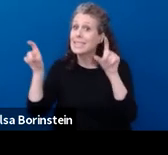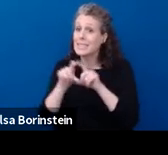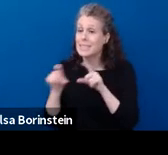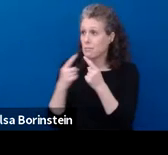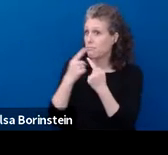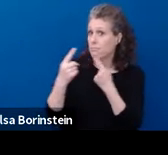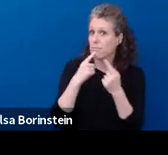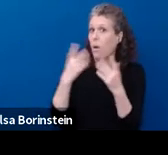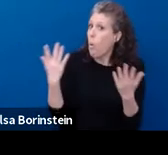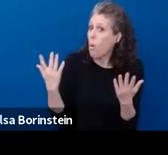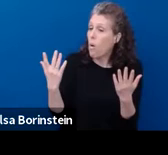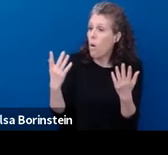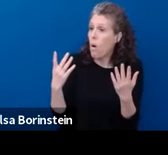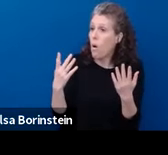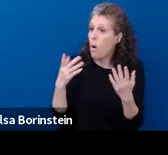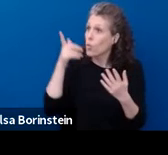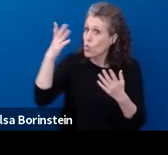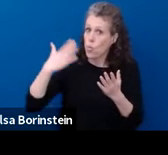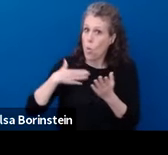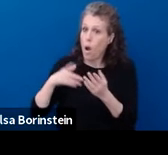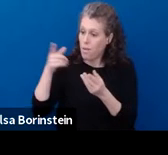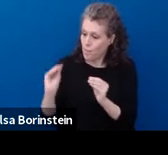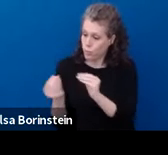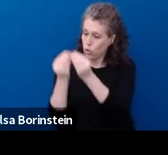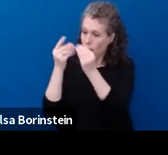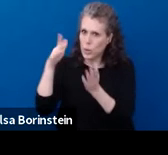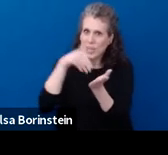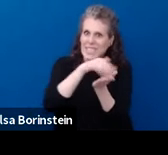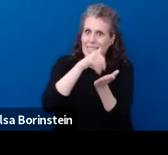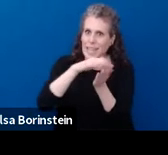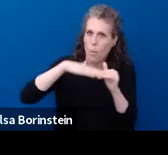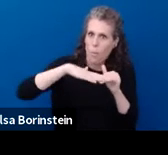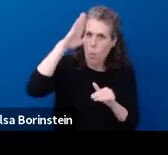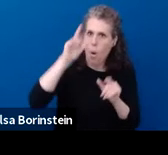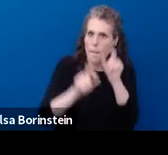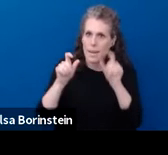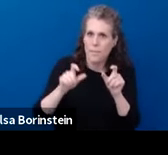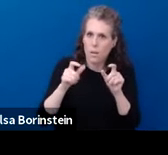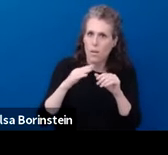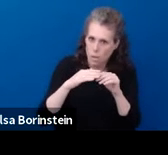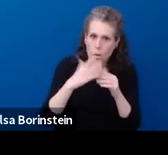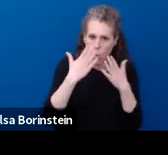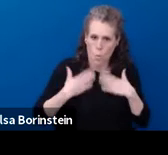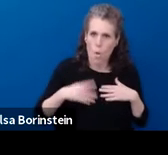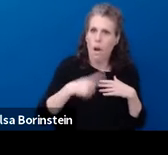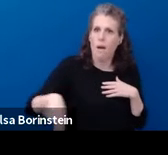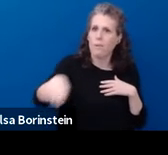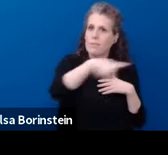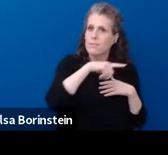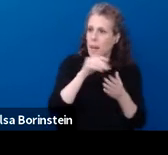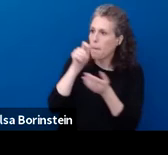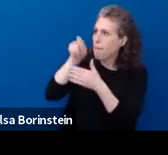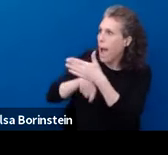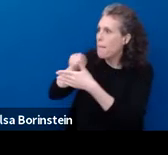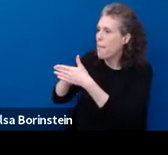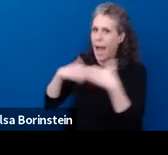them being able to sell to more people and have more happy customers. So it's will